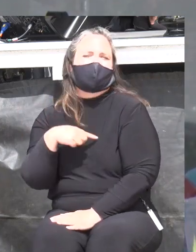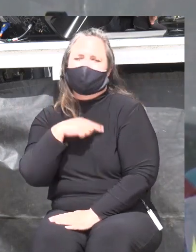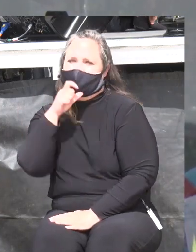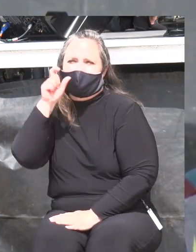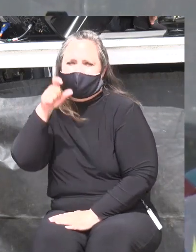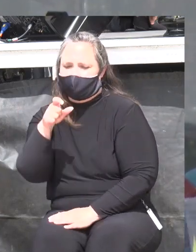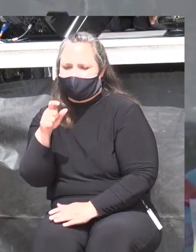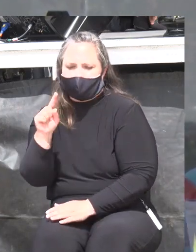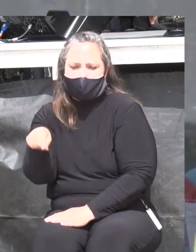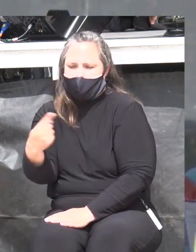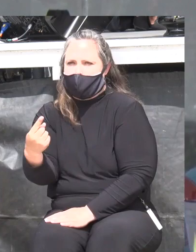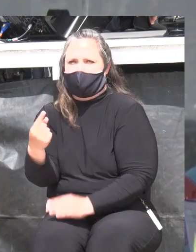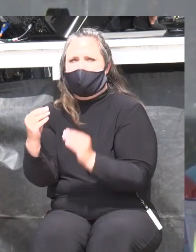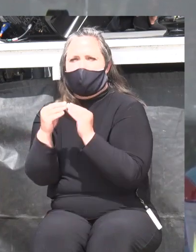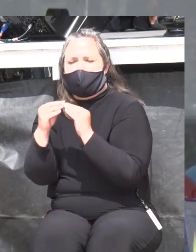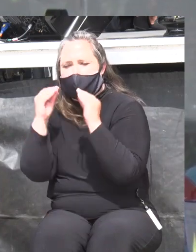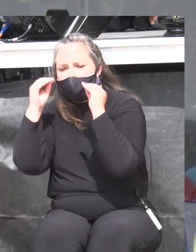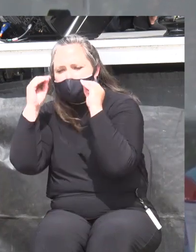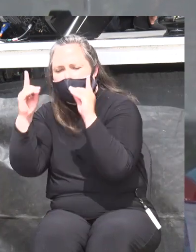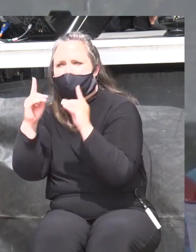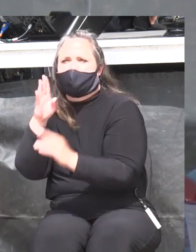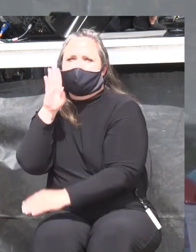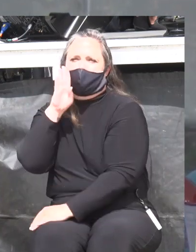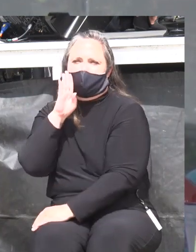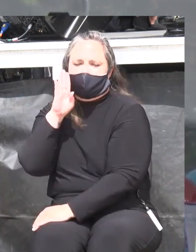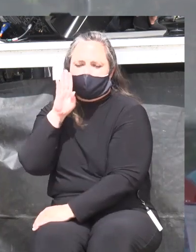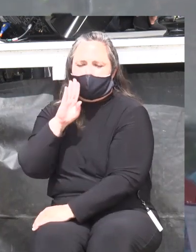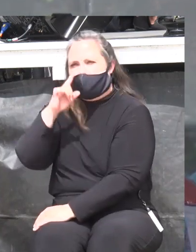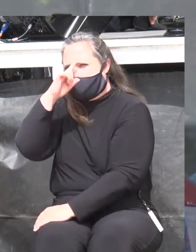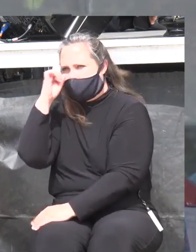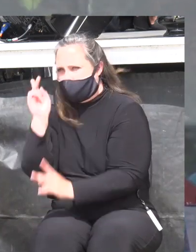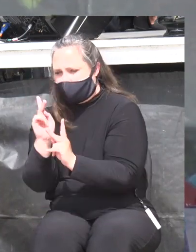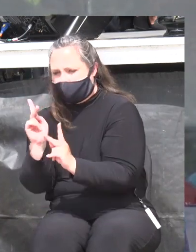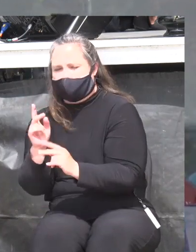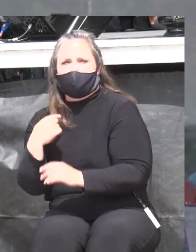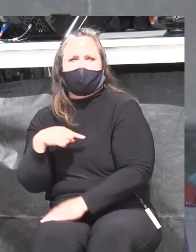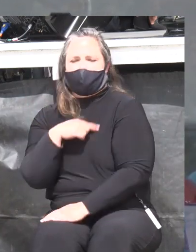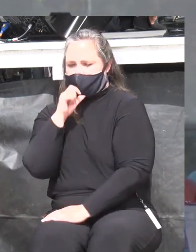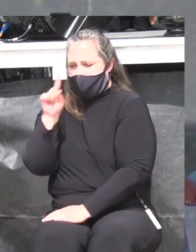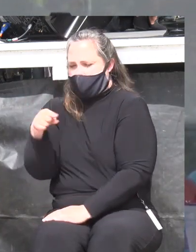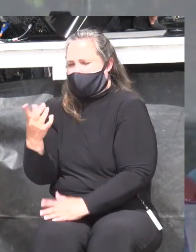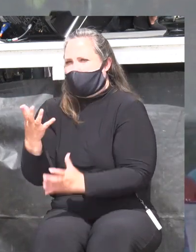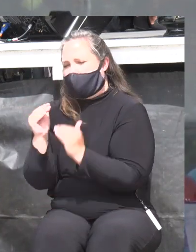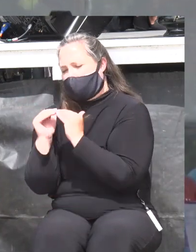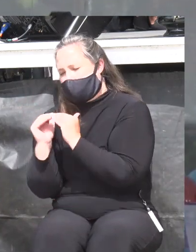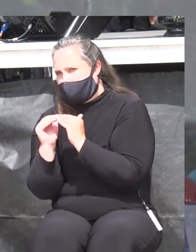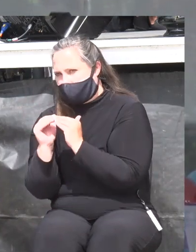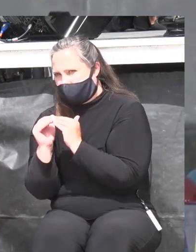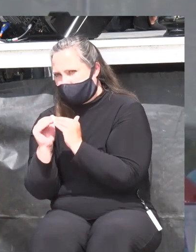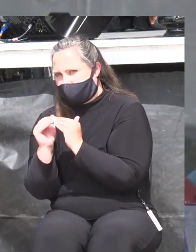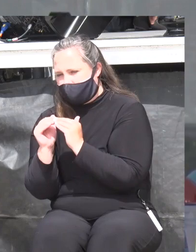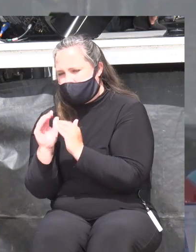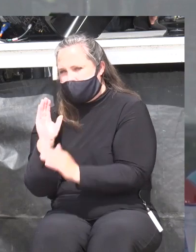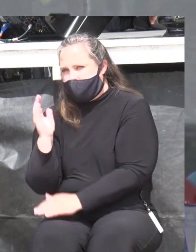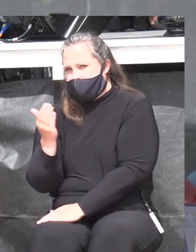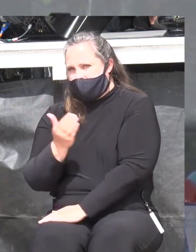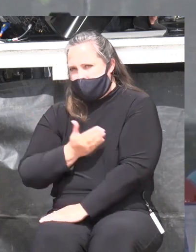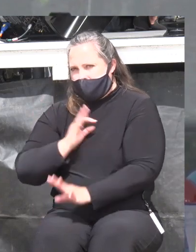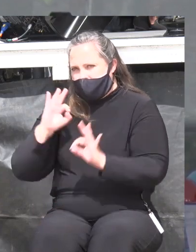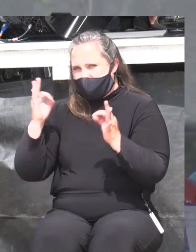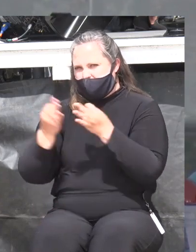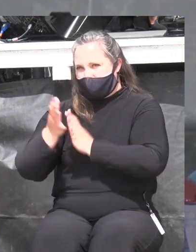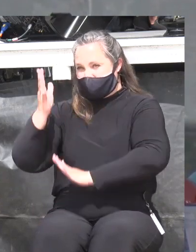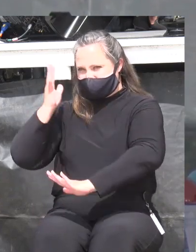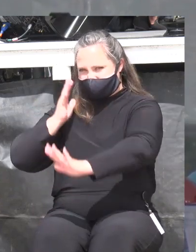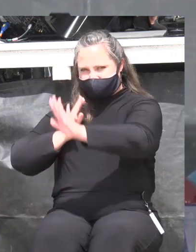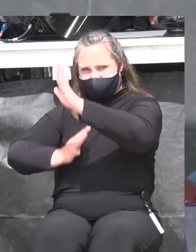folks. We didn't simply want another shot at equality. Our ancestors were calling,